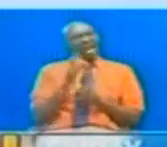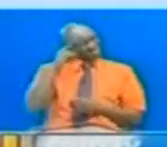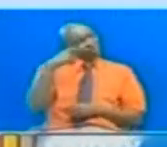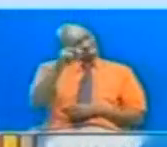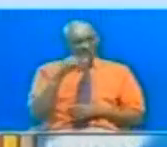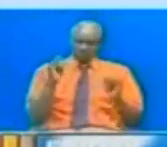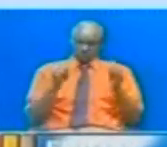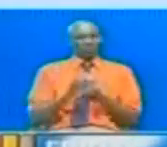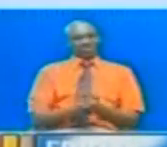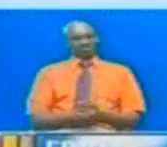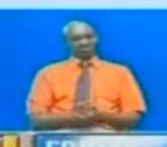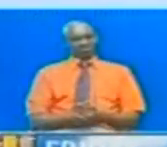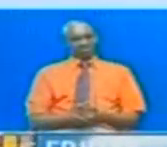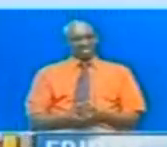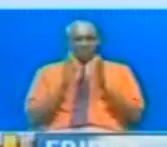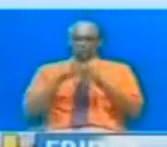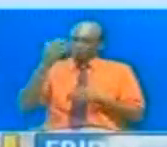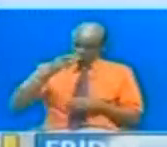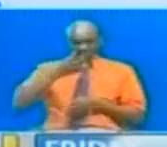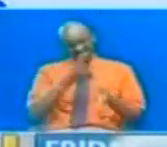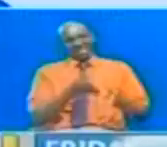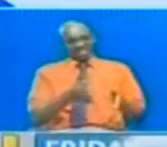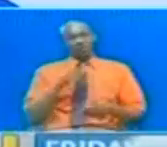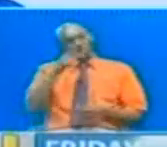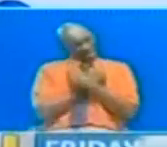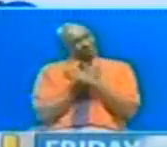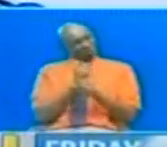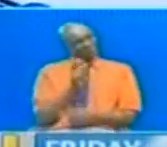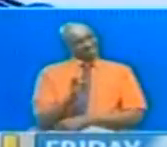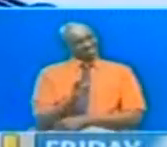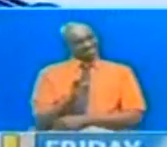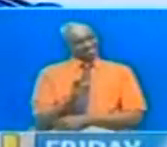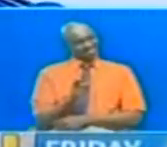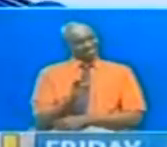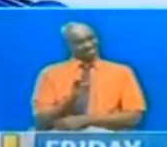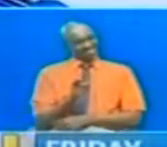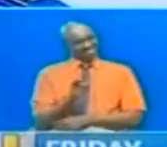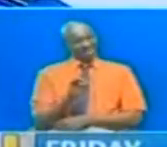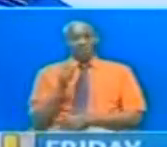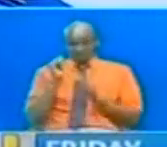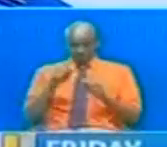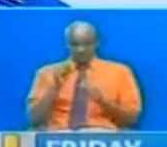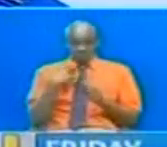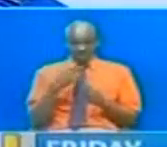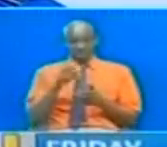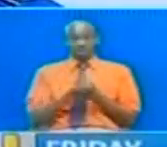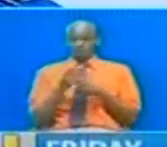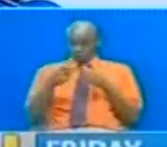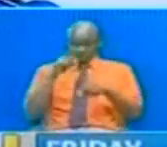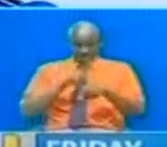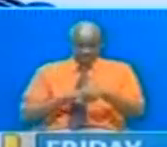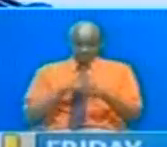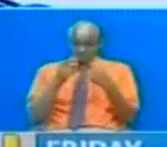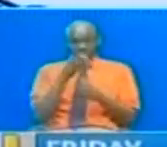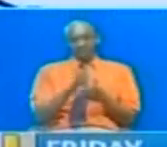become a journalist because you're always here. I think unapenda hii sana, sindio? All right, so we'll be getting to Wendy in just a short while, but let me